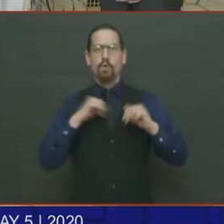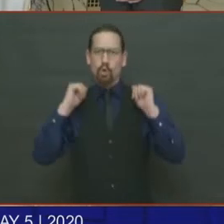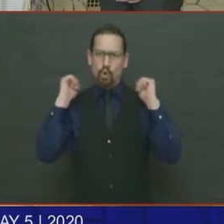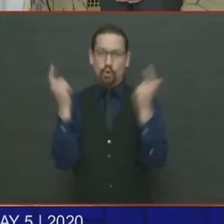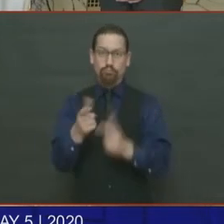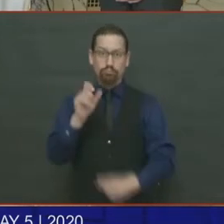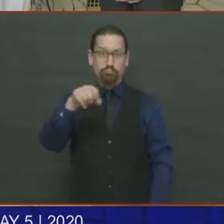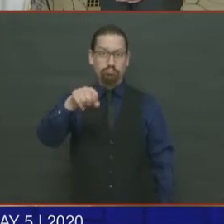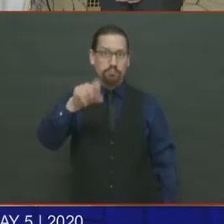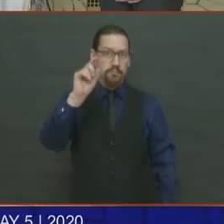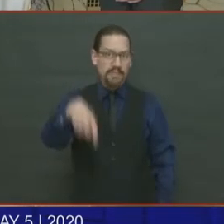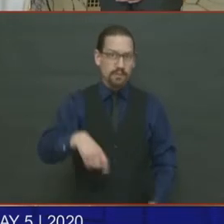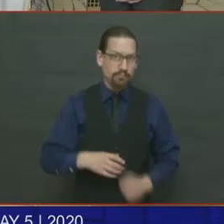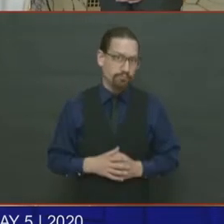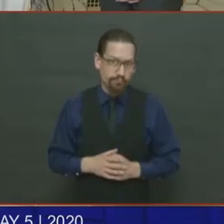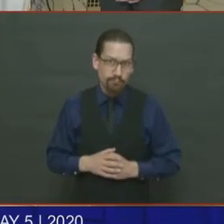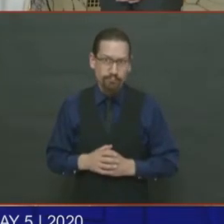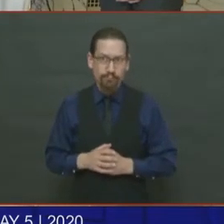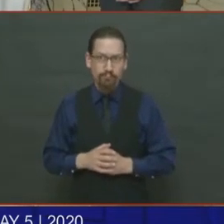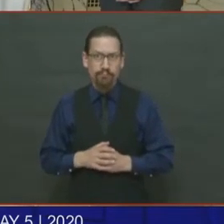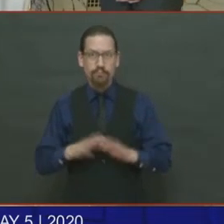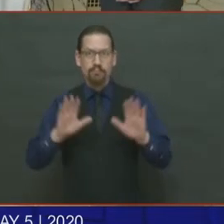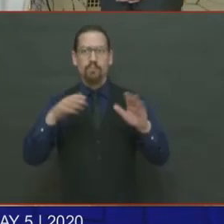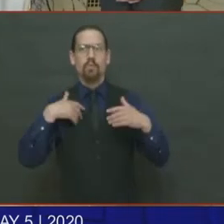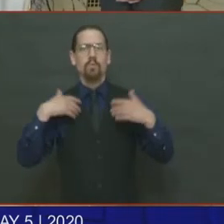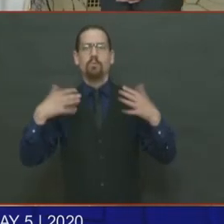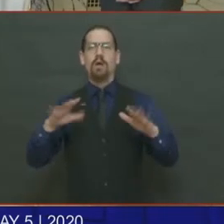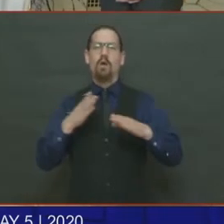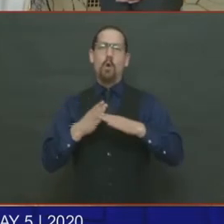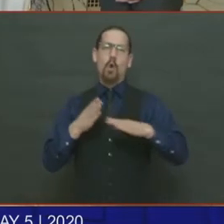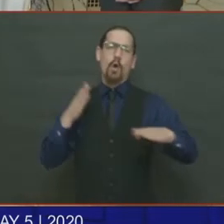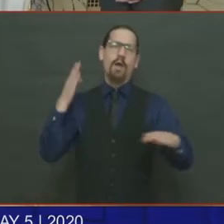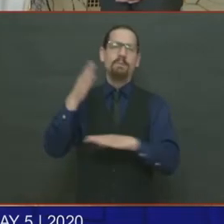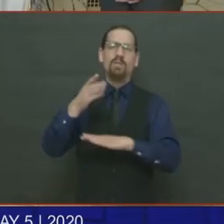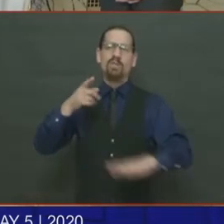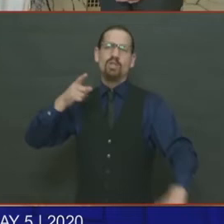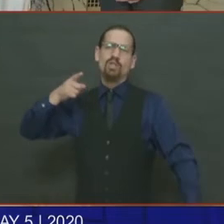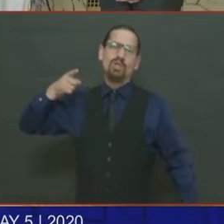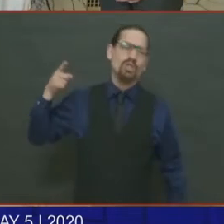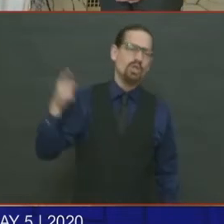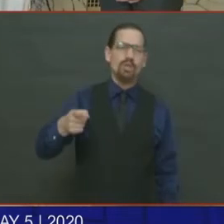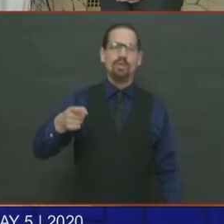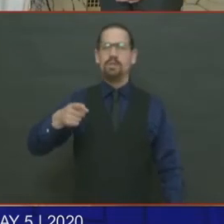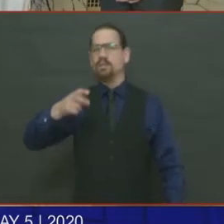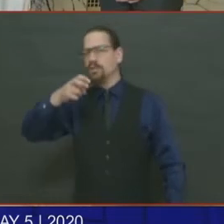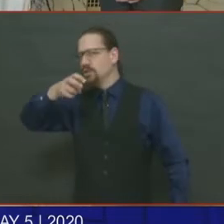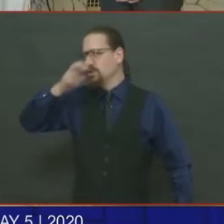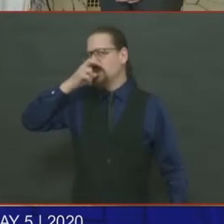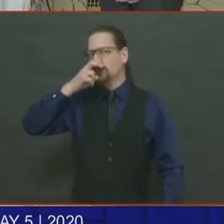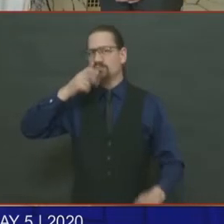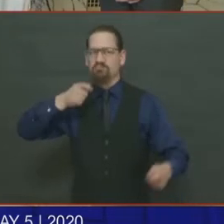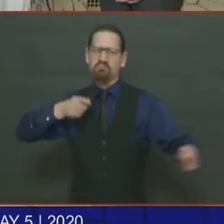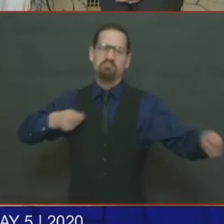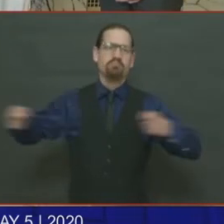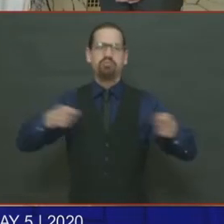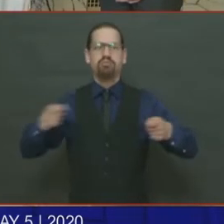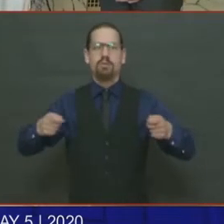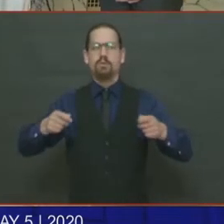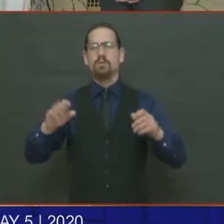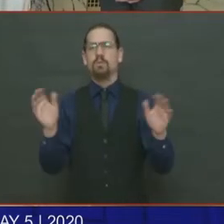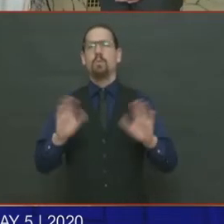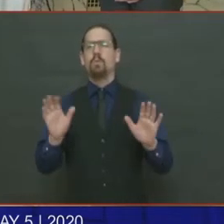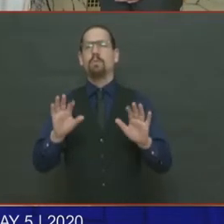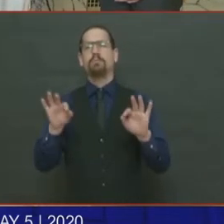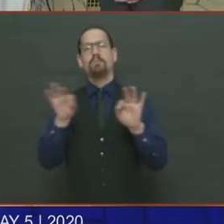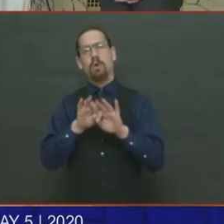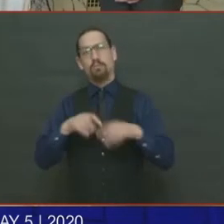but we don't want to be overly heavy-handed. Having said that, we want to get compliance. So it'll be online on